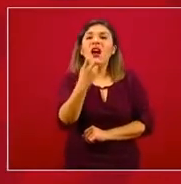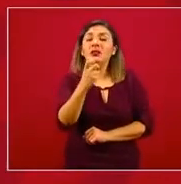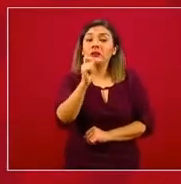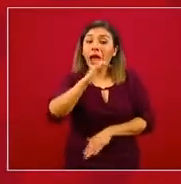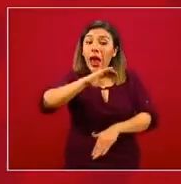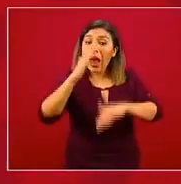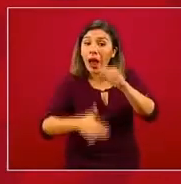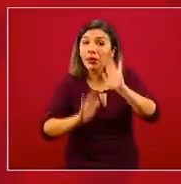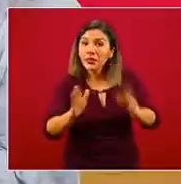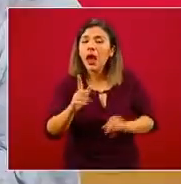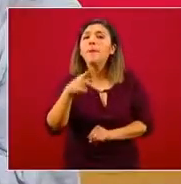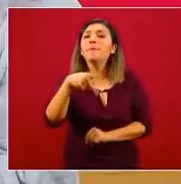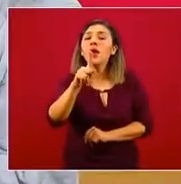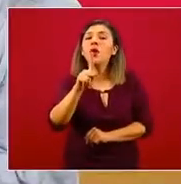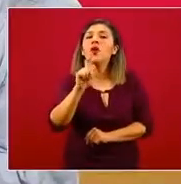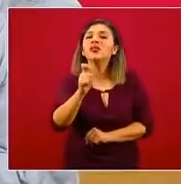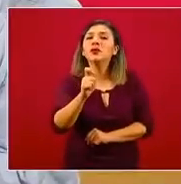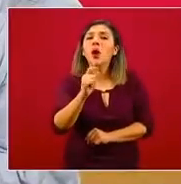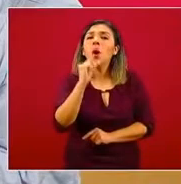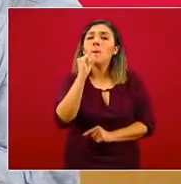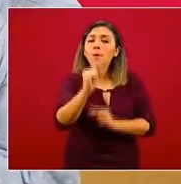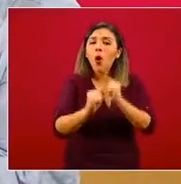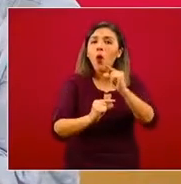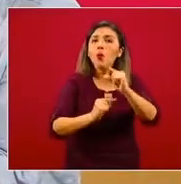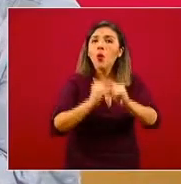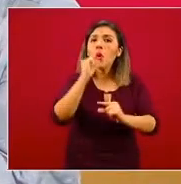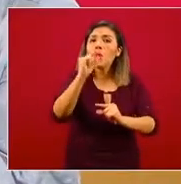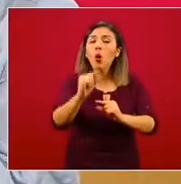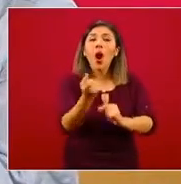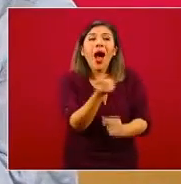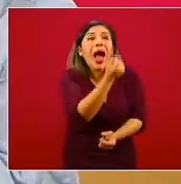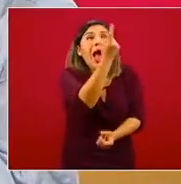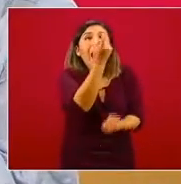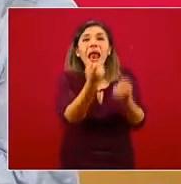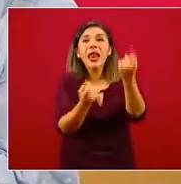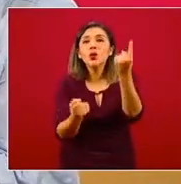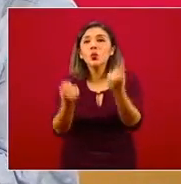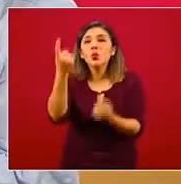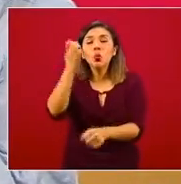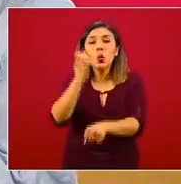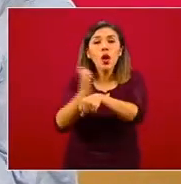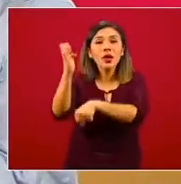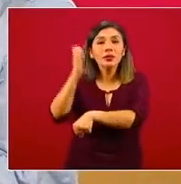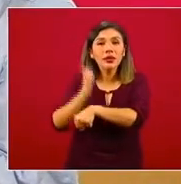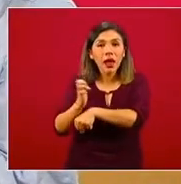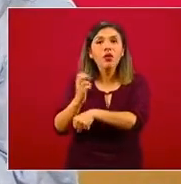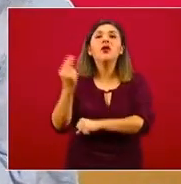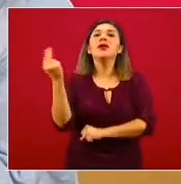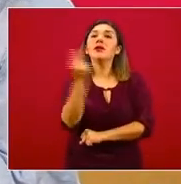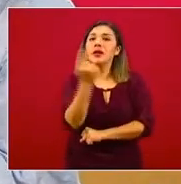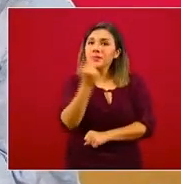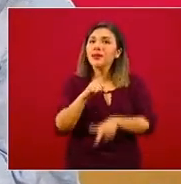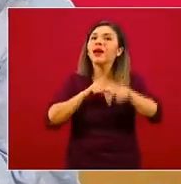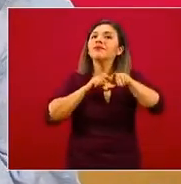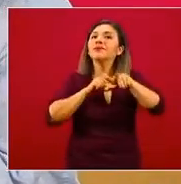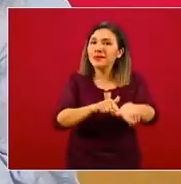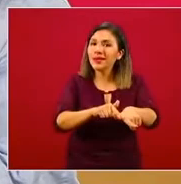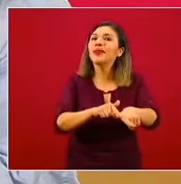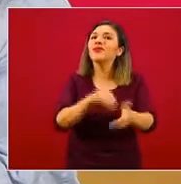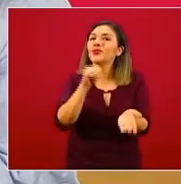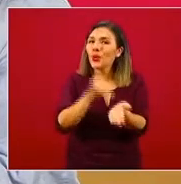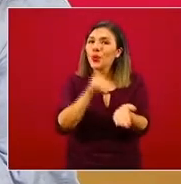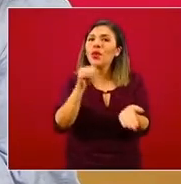it before the beginning of this national safe distancing campaign. This means that in some states